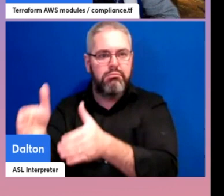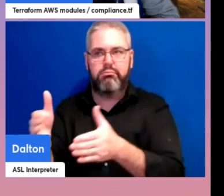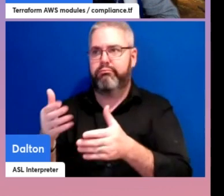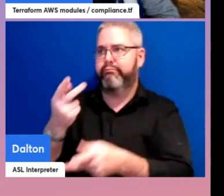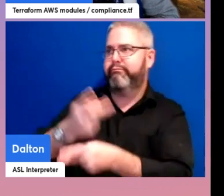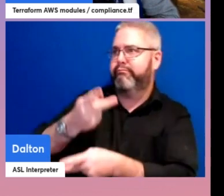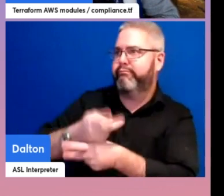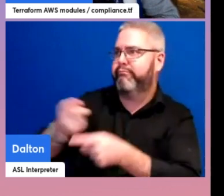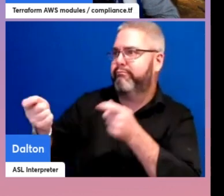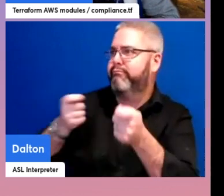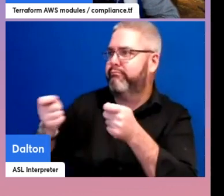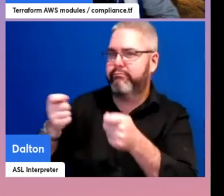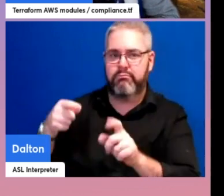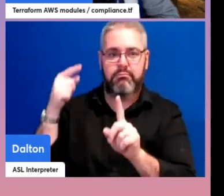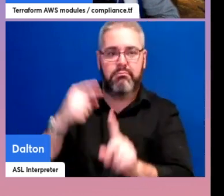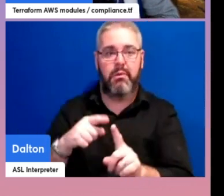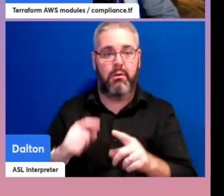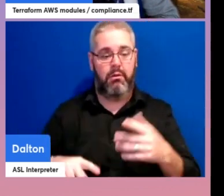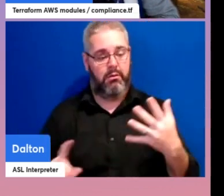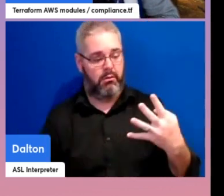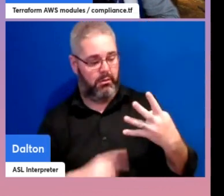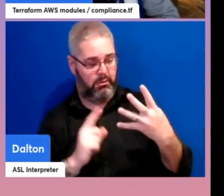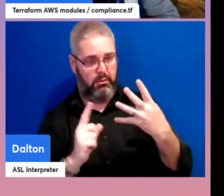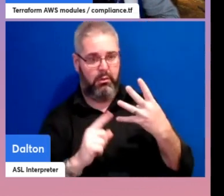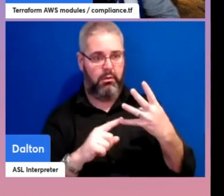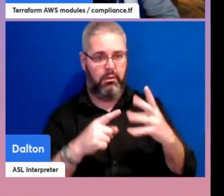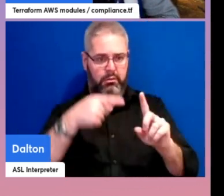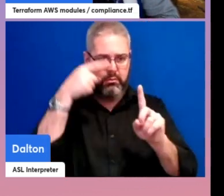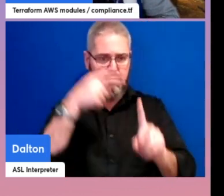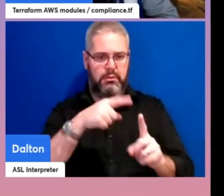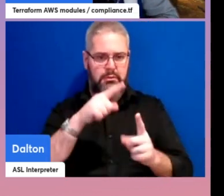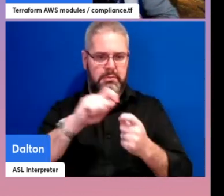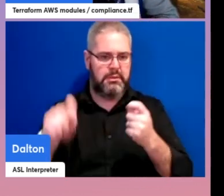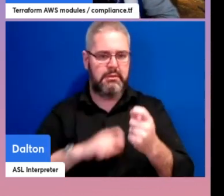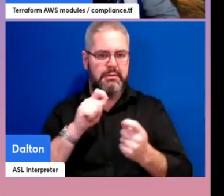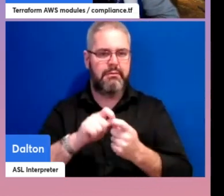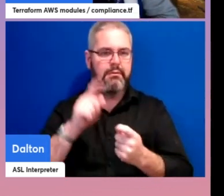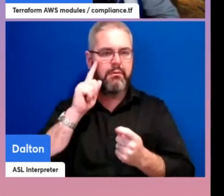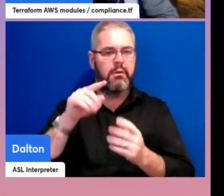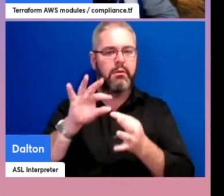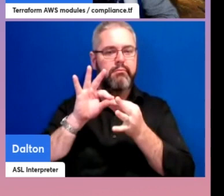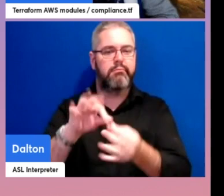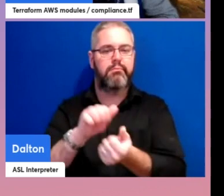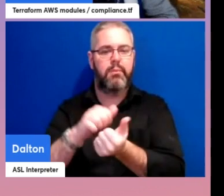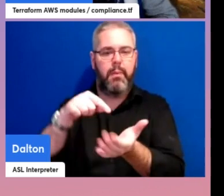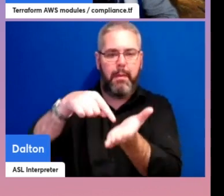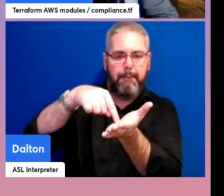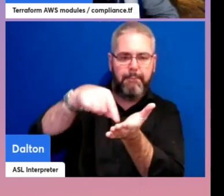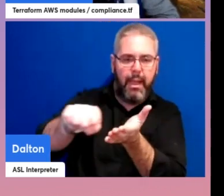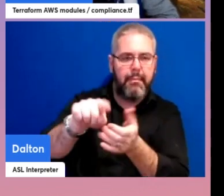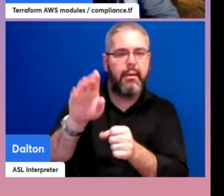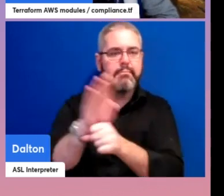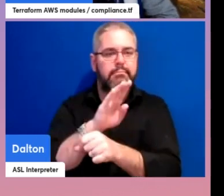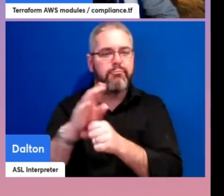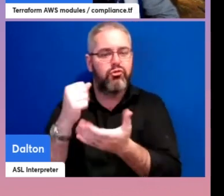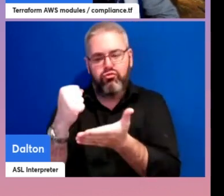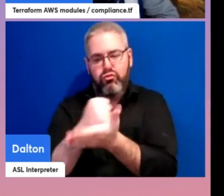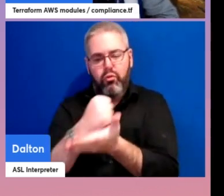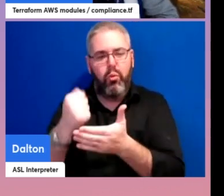which is rather specific to payment industry and credit card processing